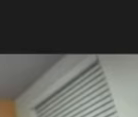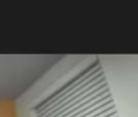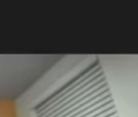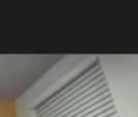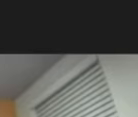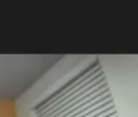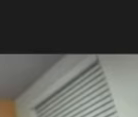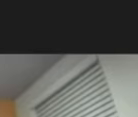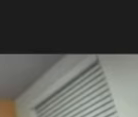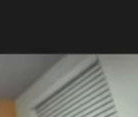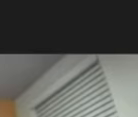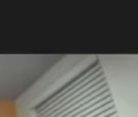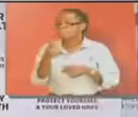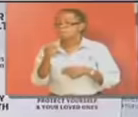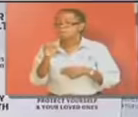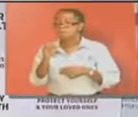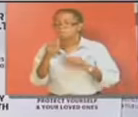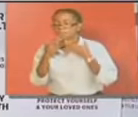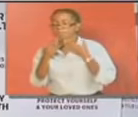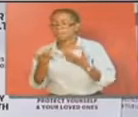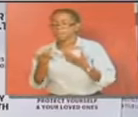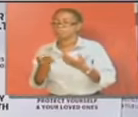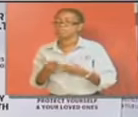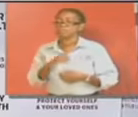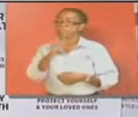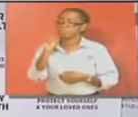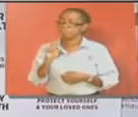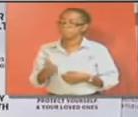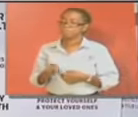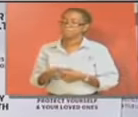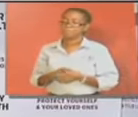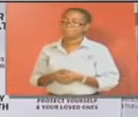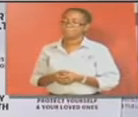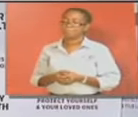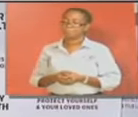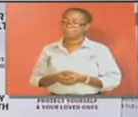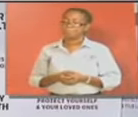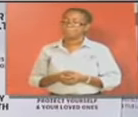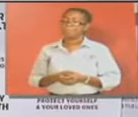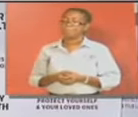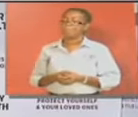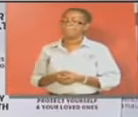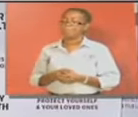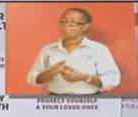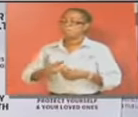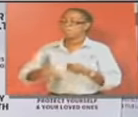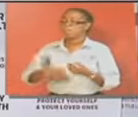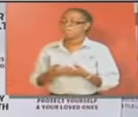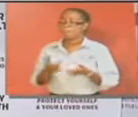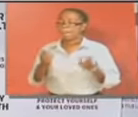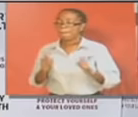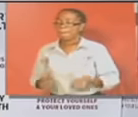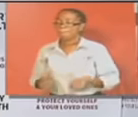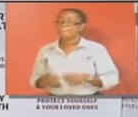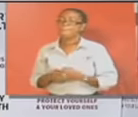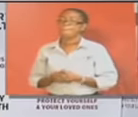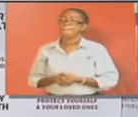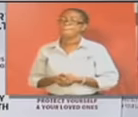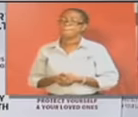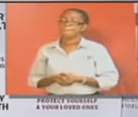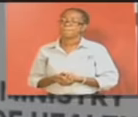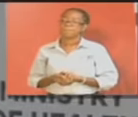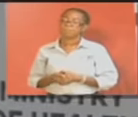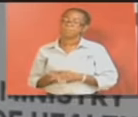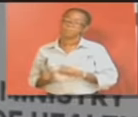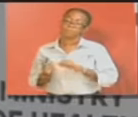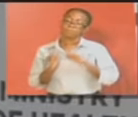Okay, thank you for the question. All of the responses that would happen on island within Tobago itself will